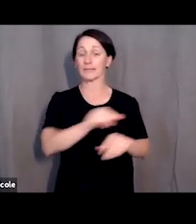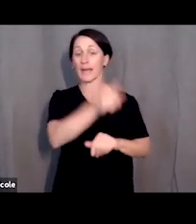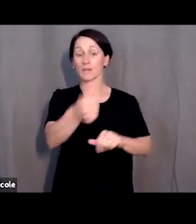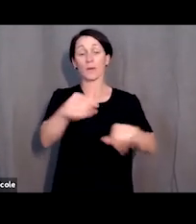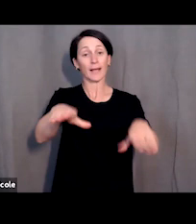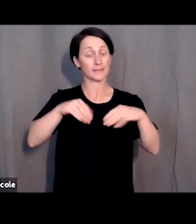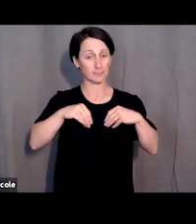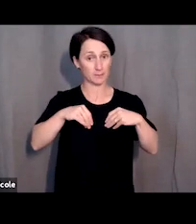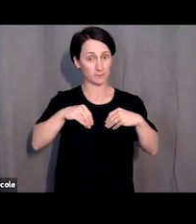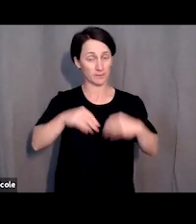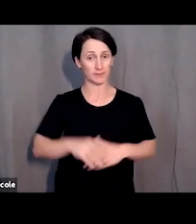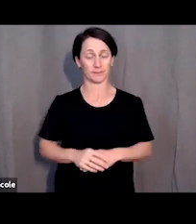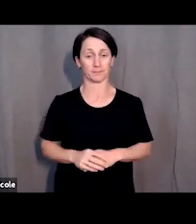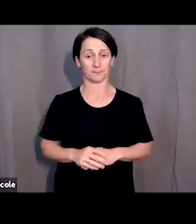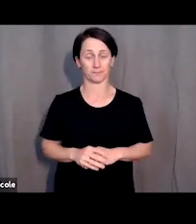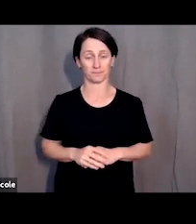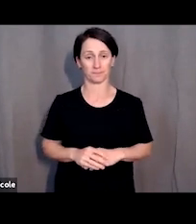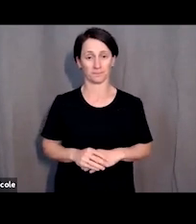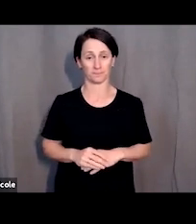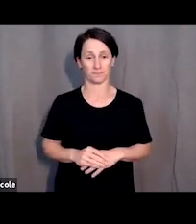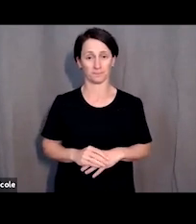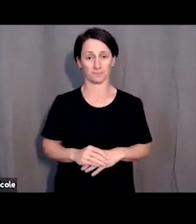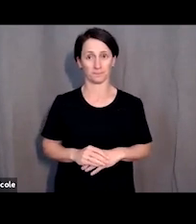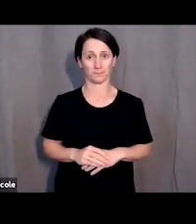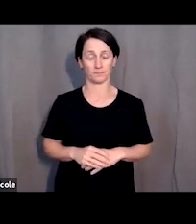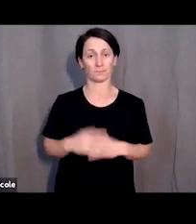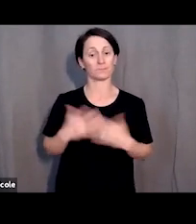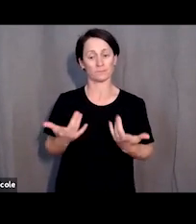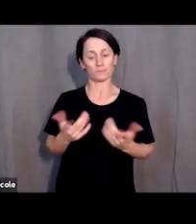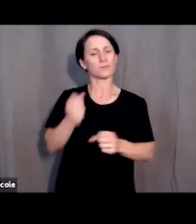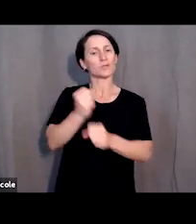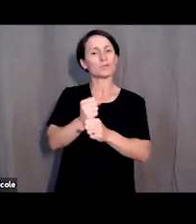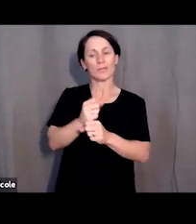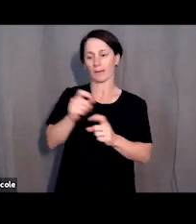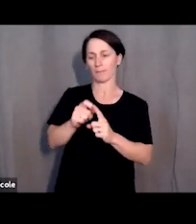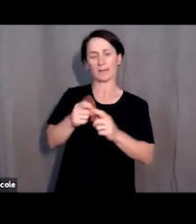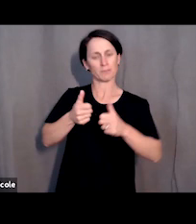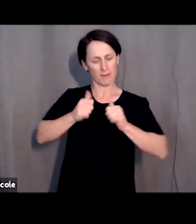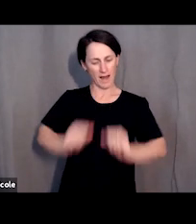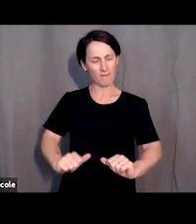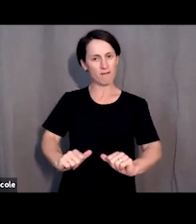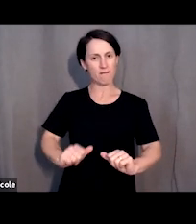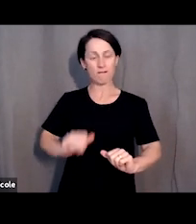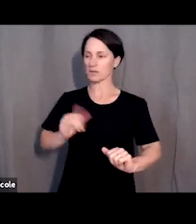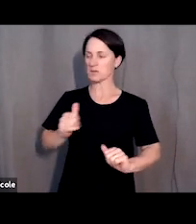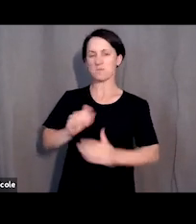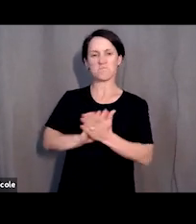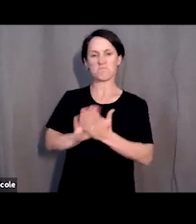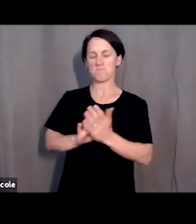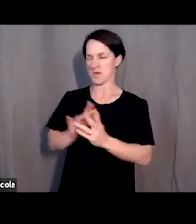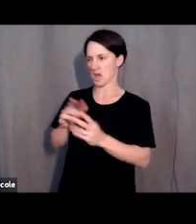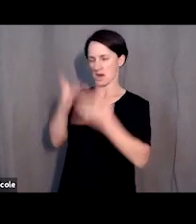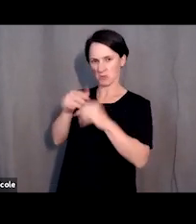that really stood out for us was the manner of the GP, whether they were judgmental, whether they were abrupt or